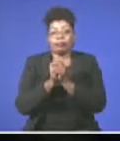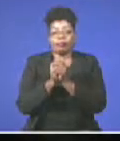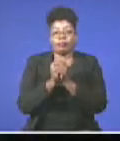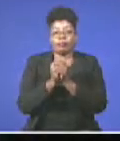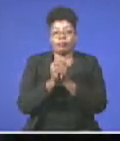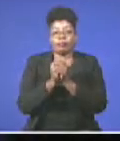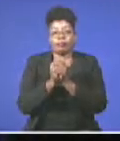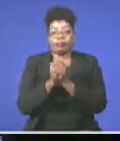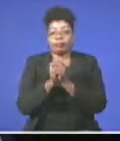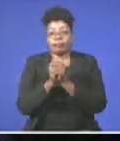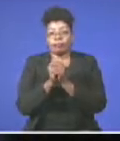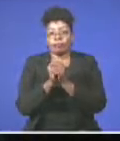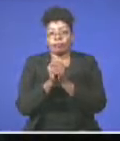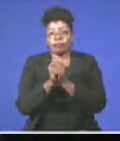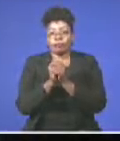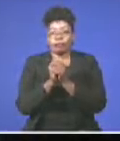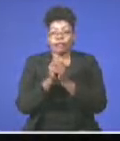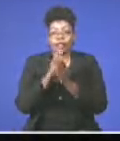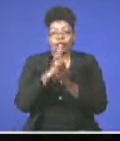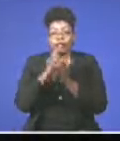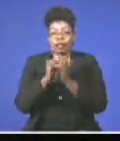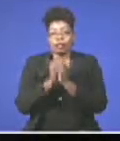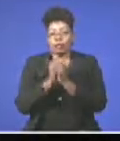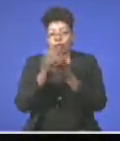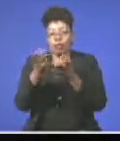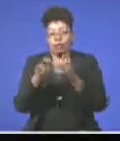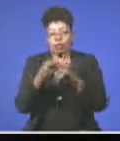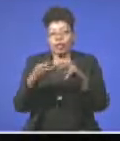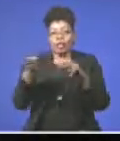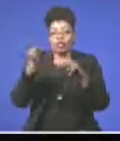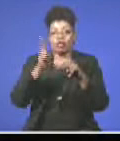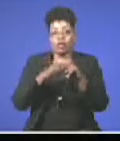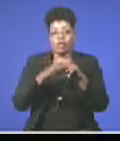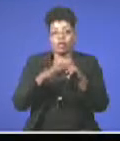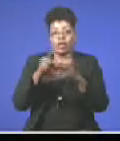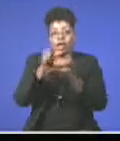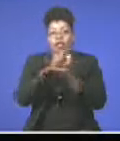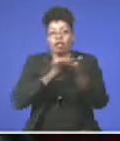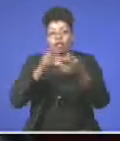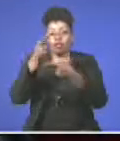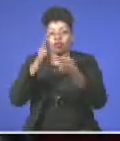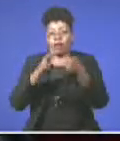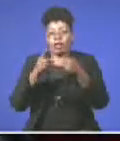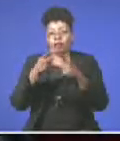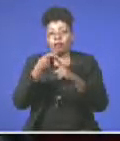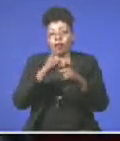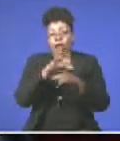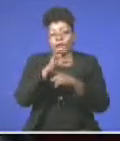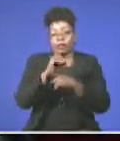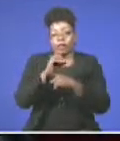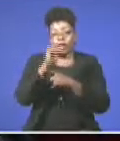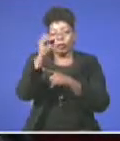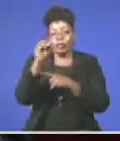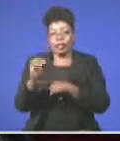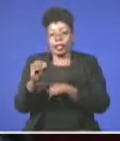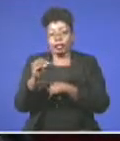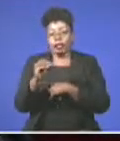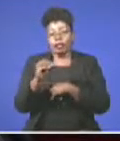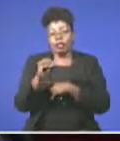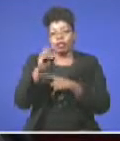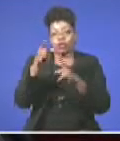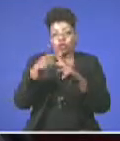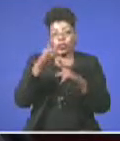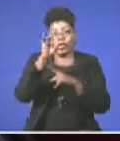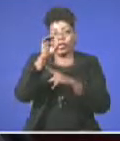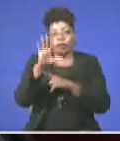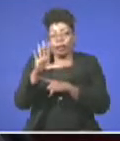The aim is to increase that graduation rate from the present 50% to 85% within the next 12 years.